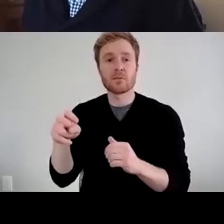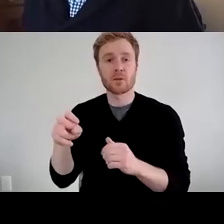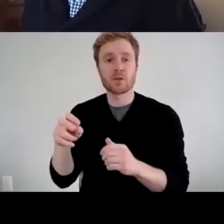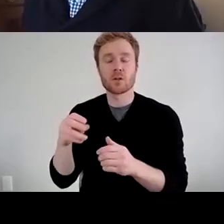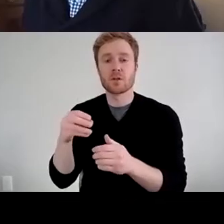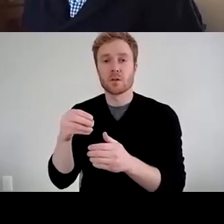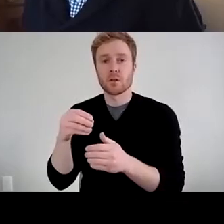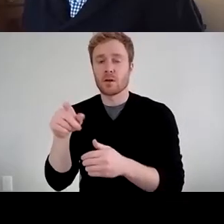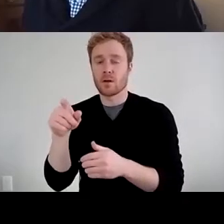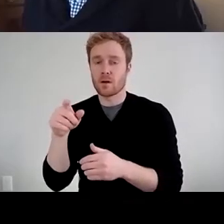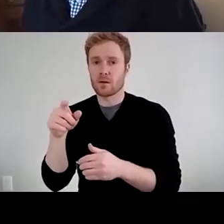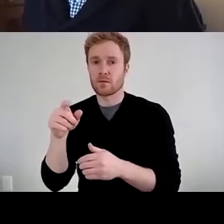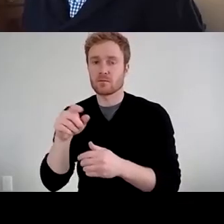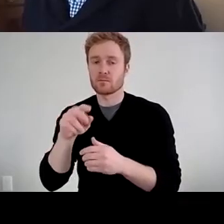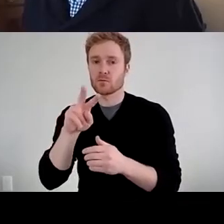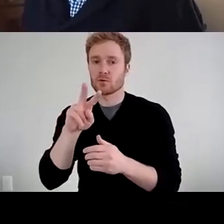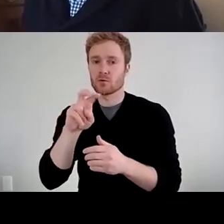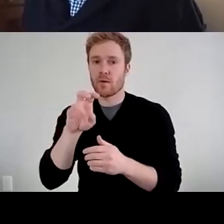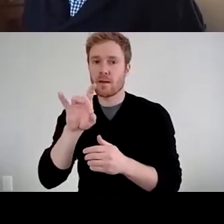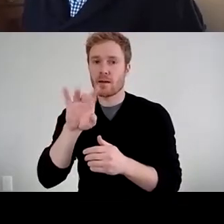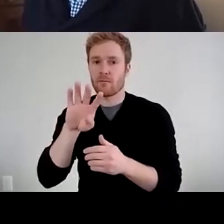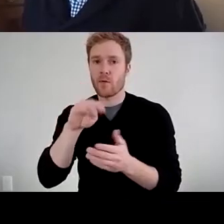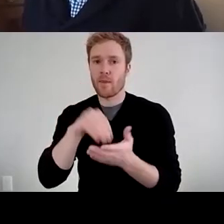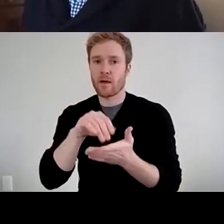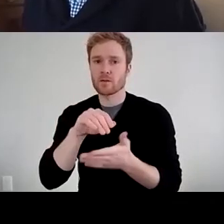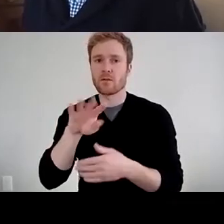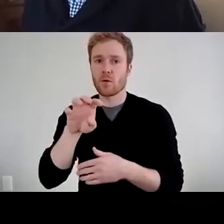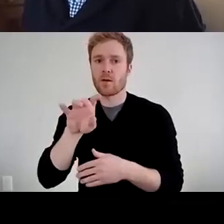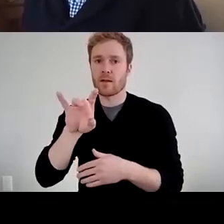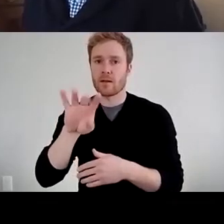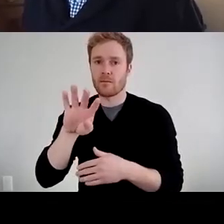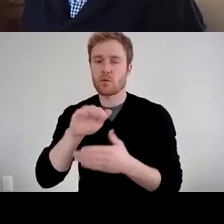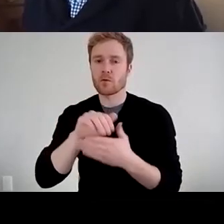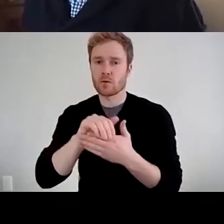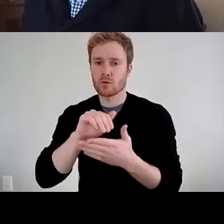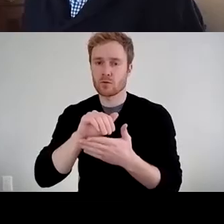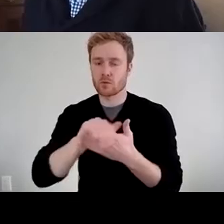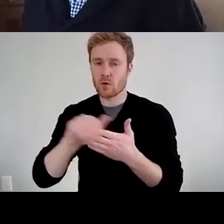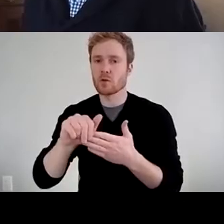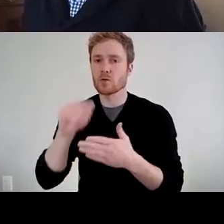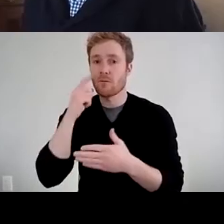Any opposed? Bill will be held 12 weeks. Bill 1042.